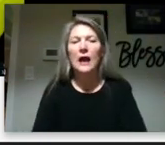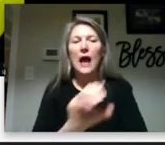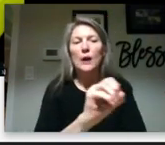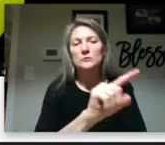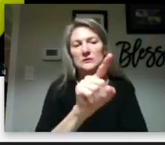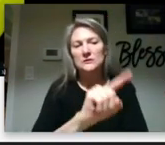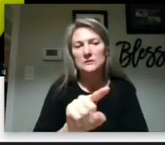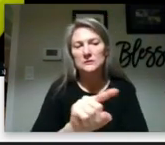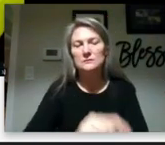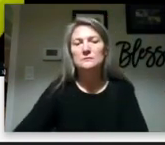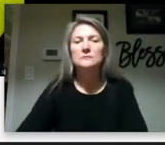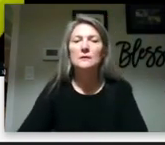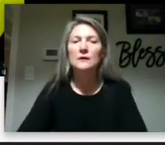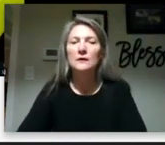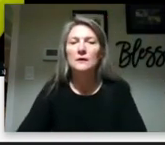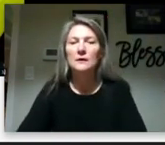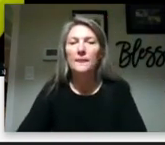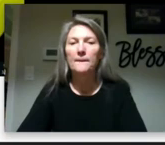ounces